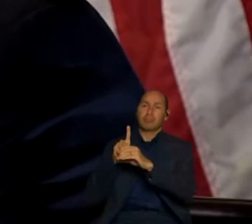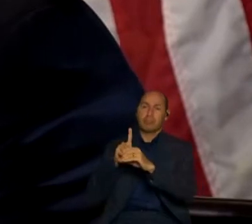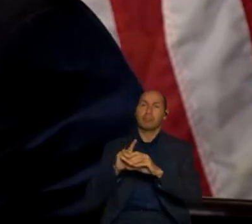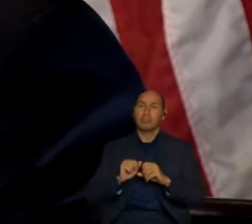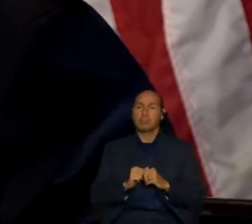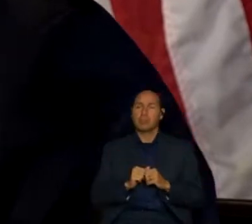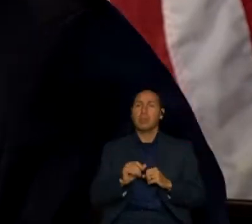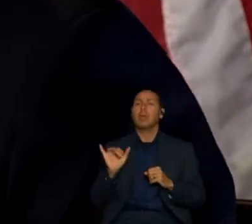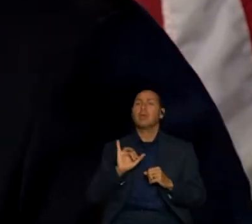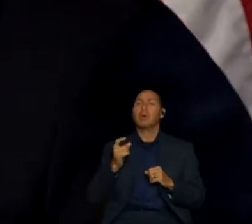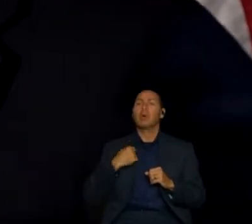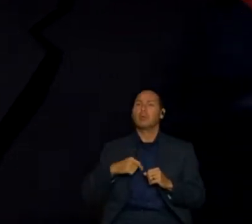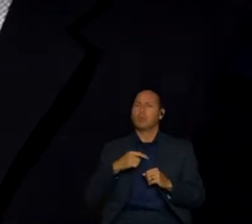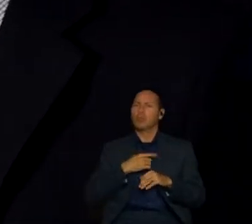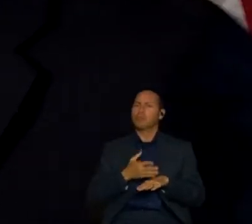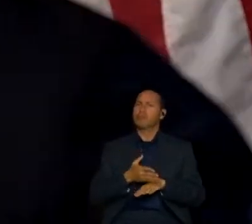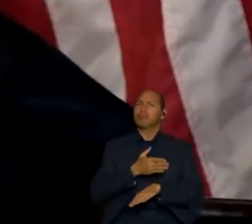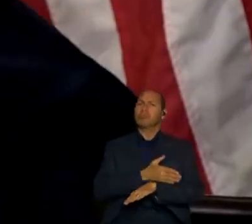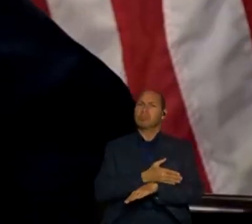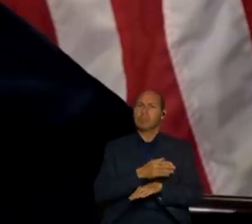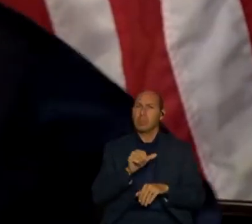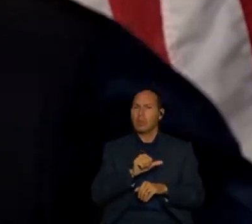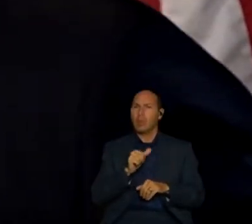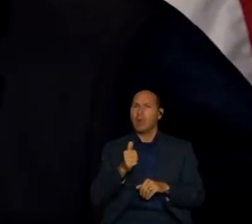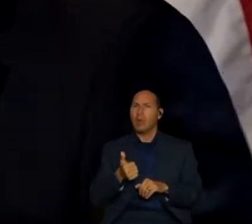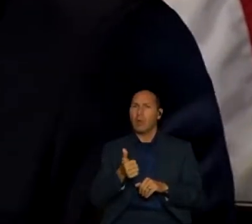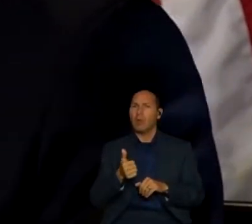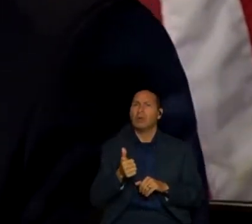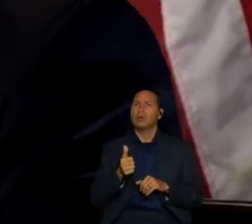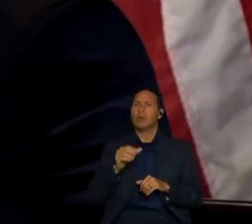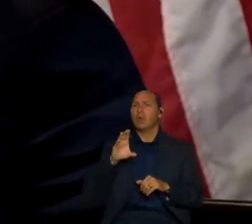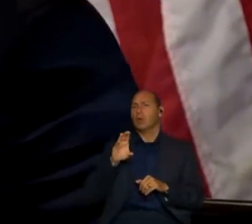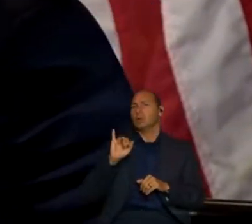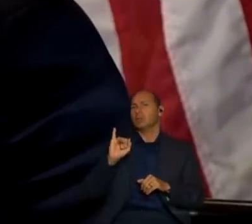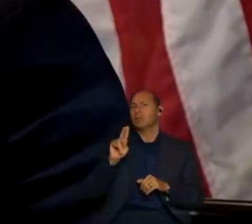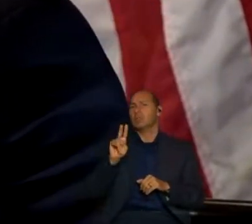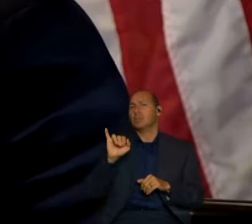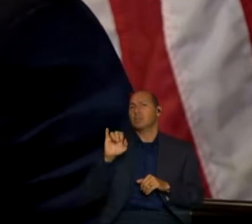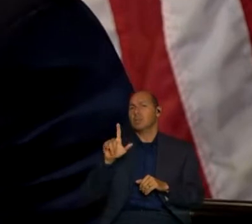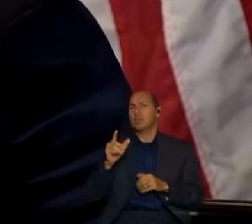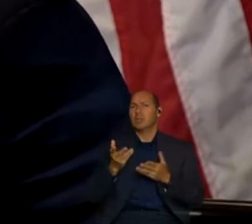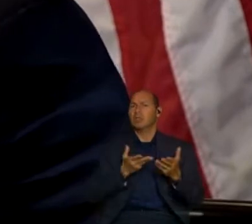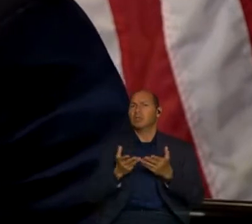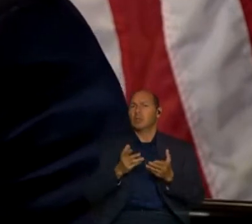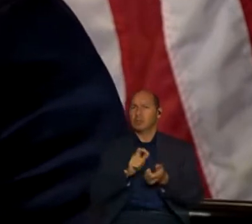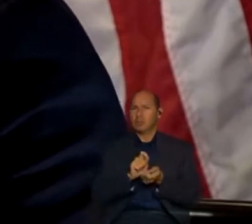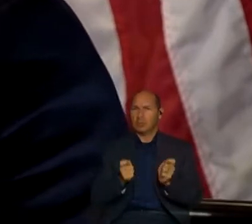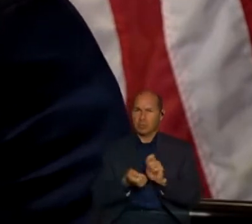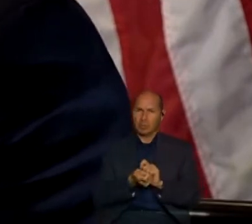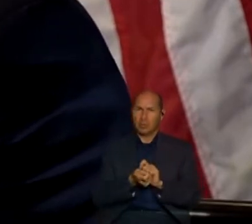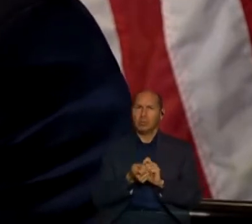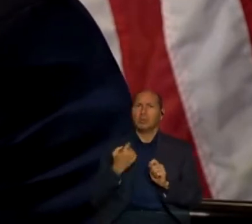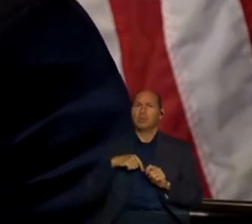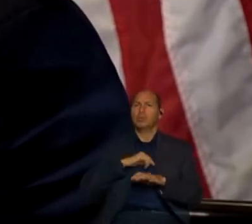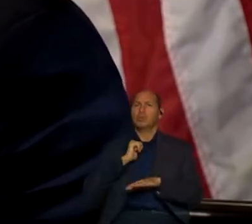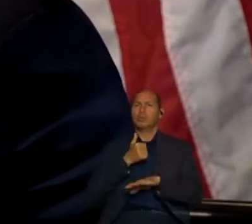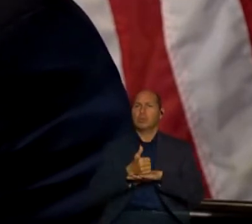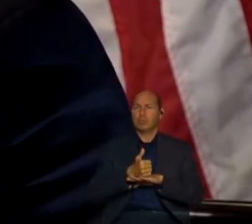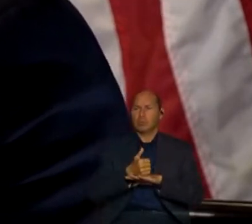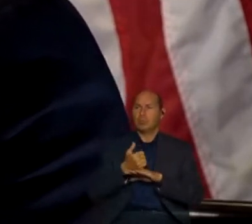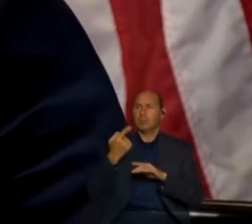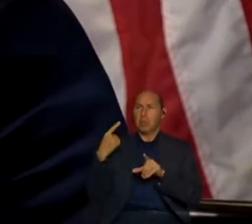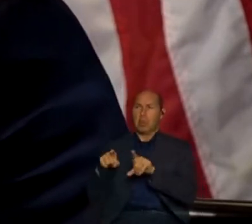have made more progress on the comprehensive civil service reform that we're implementing in partnership with the